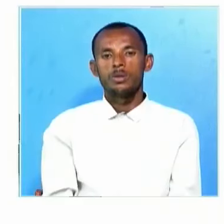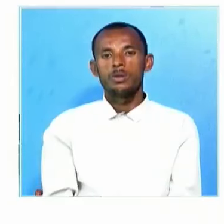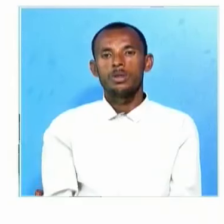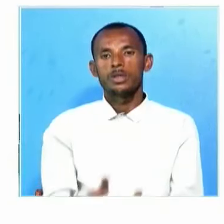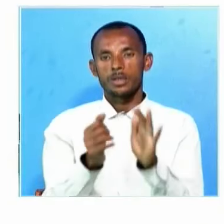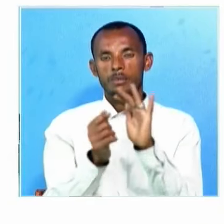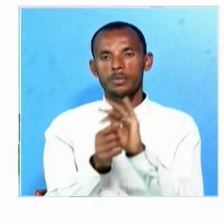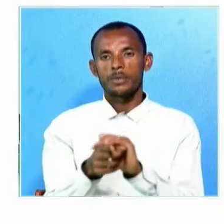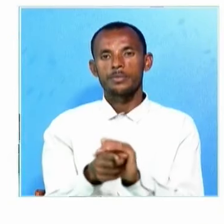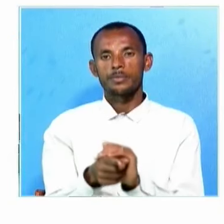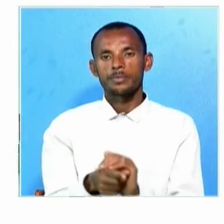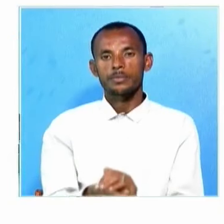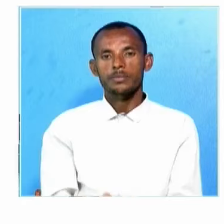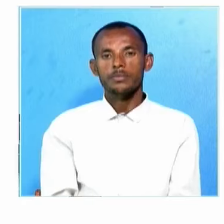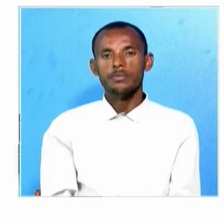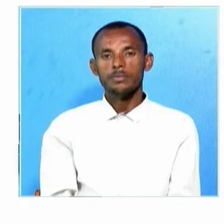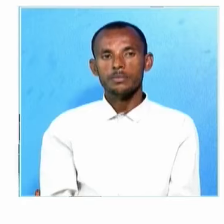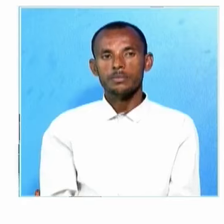Example